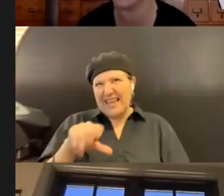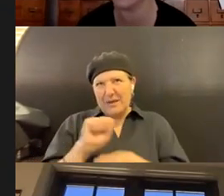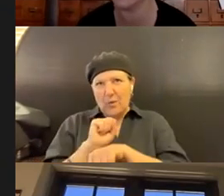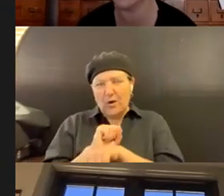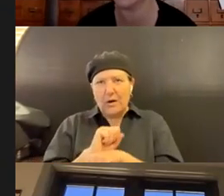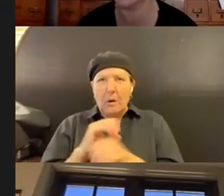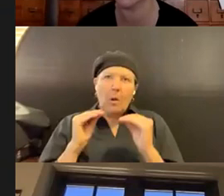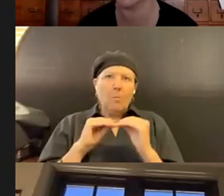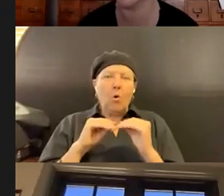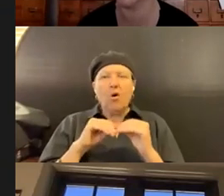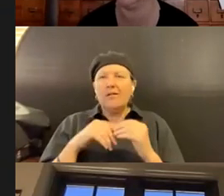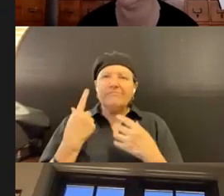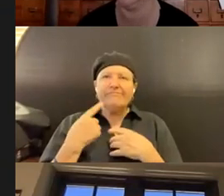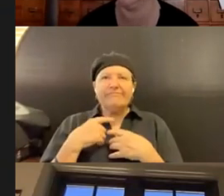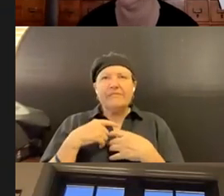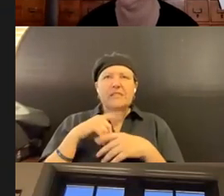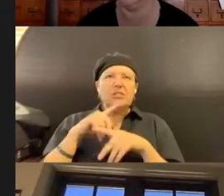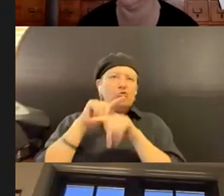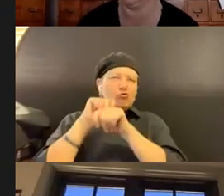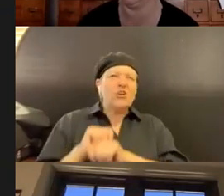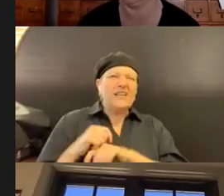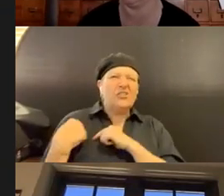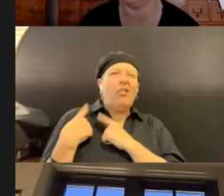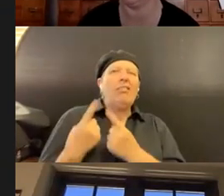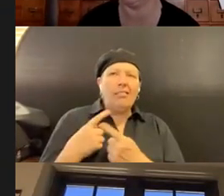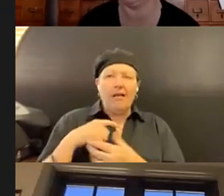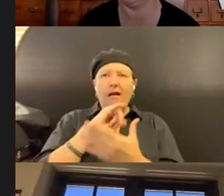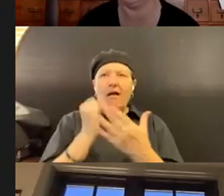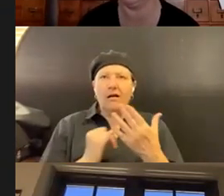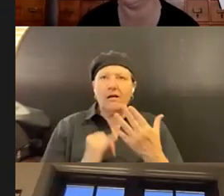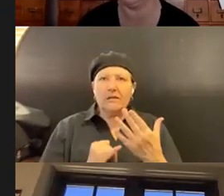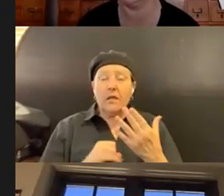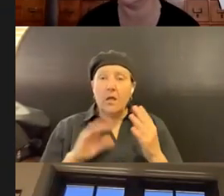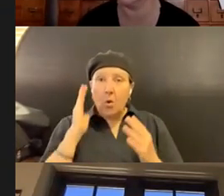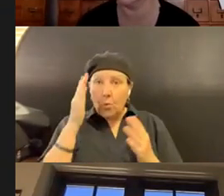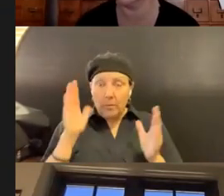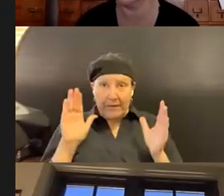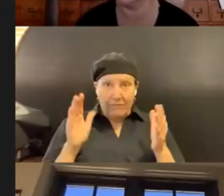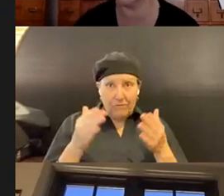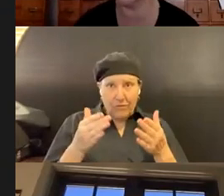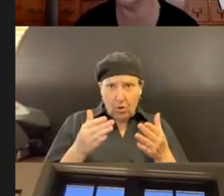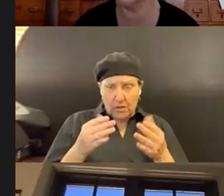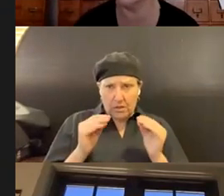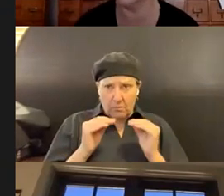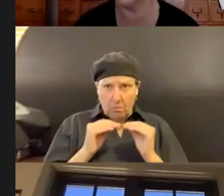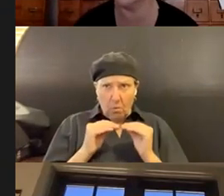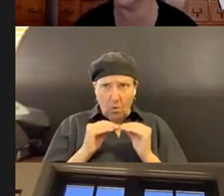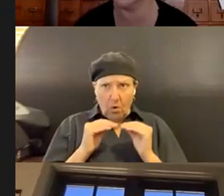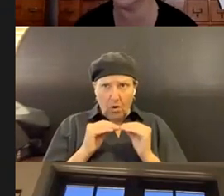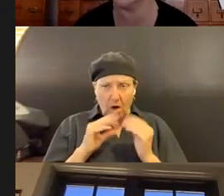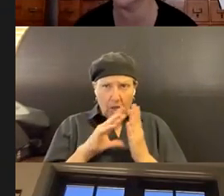art that Ms. Hernandez used to do. Ms. Hernandez will be focusing a little bit more on on the